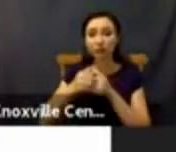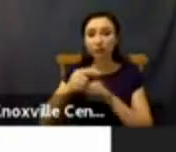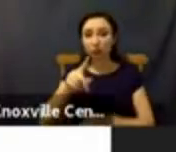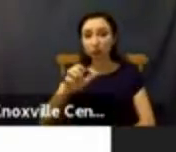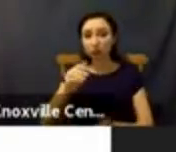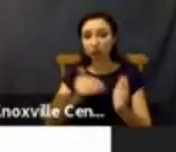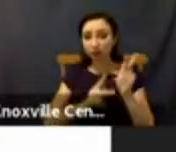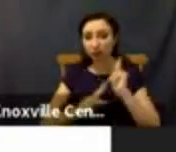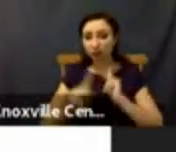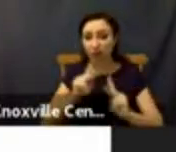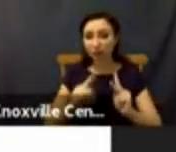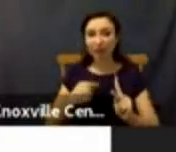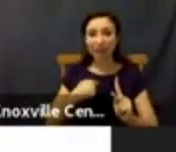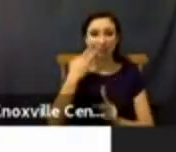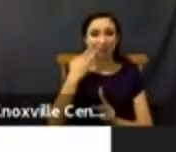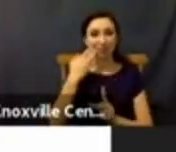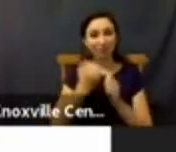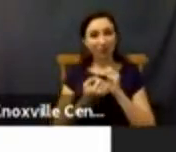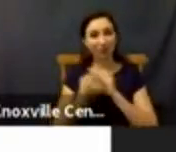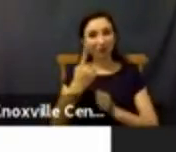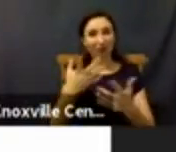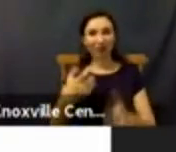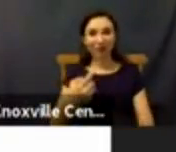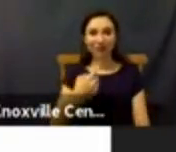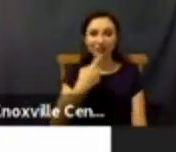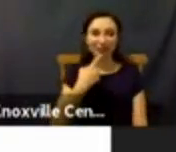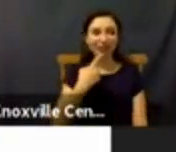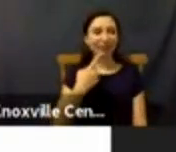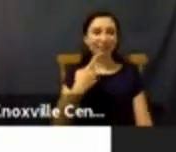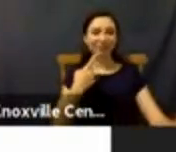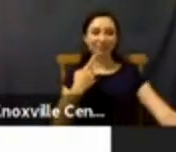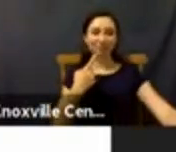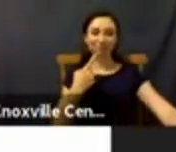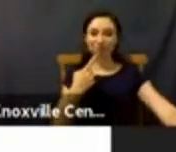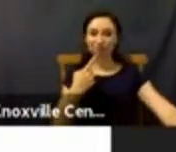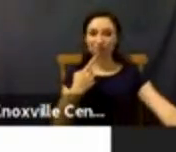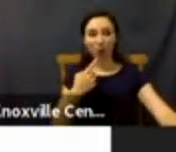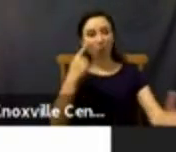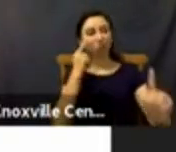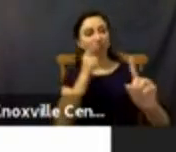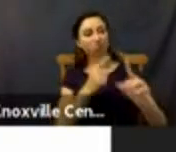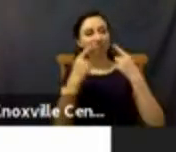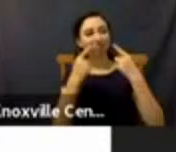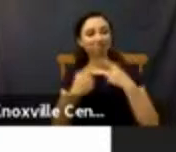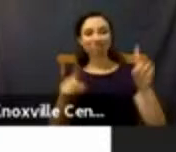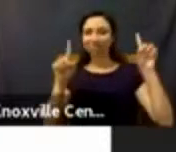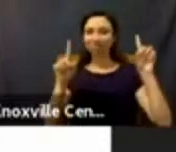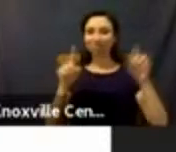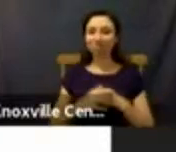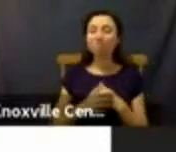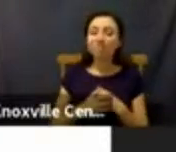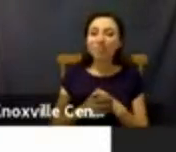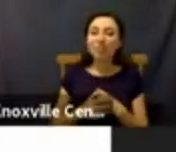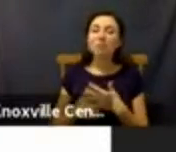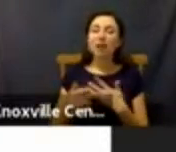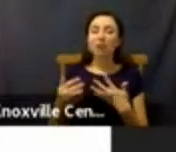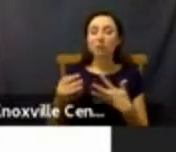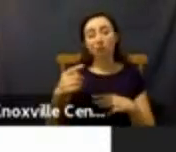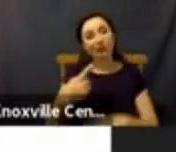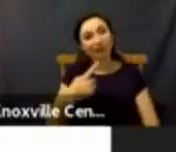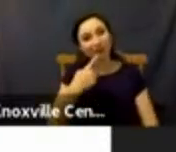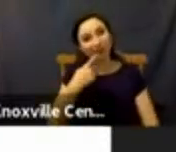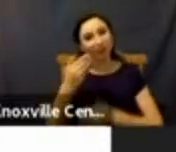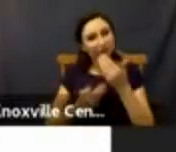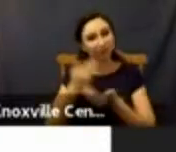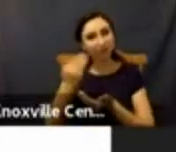I know everybody wants to be able to say, you know, we'll hit these marks and we'll go, but you know, we've said all along, it's all of those